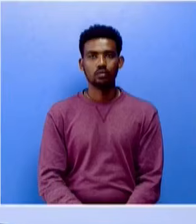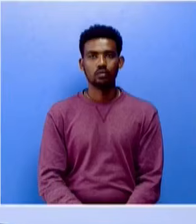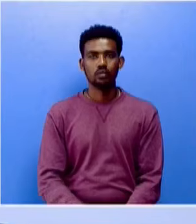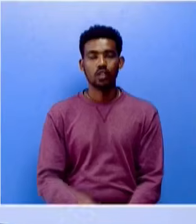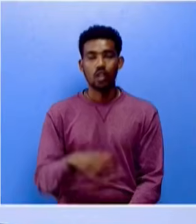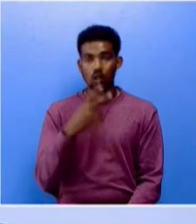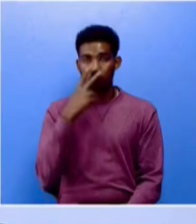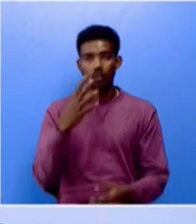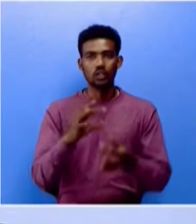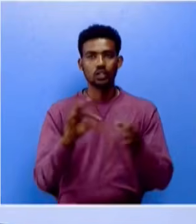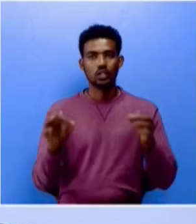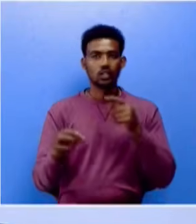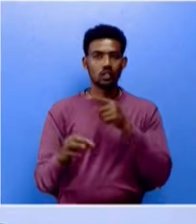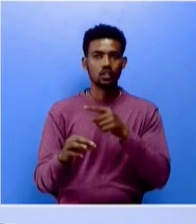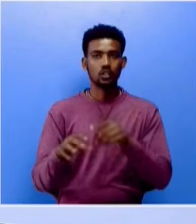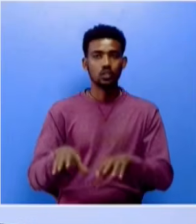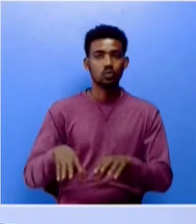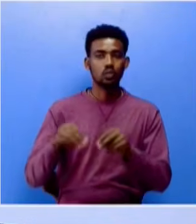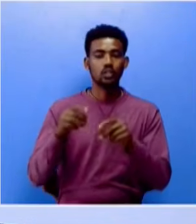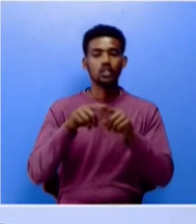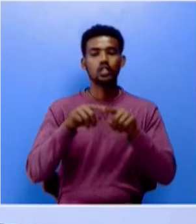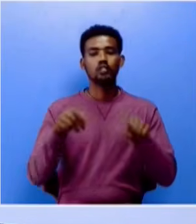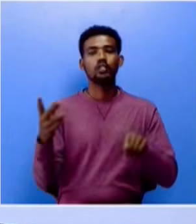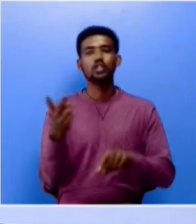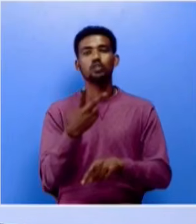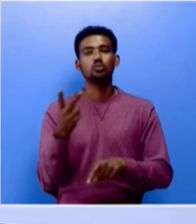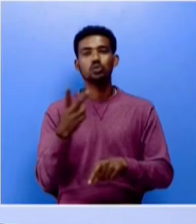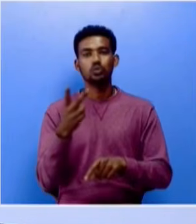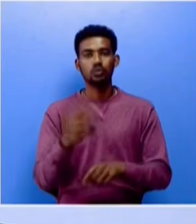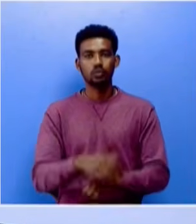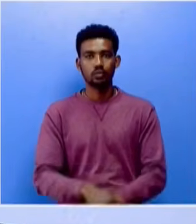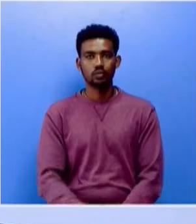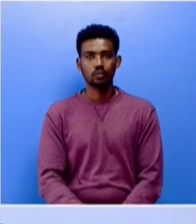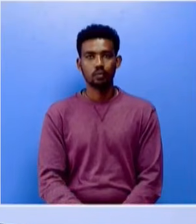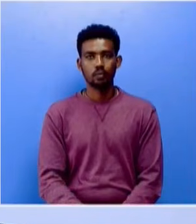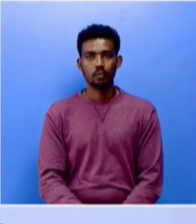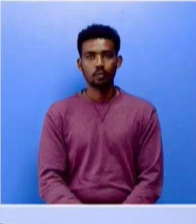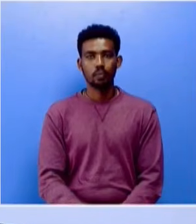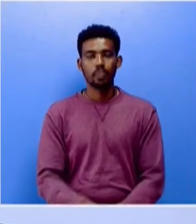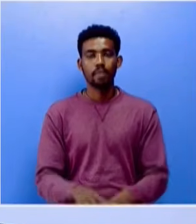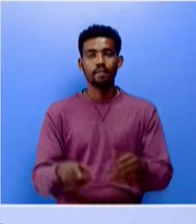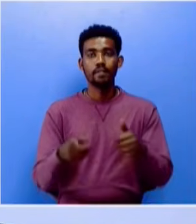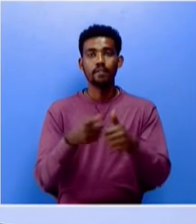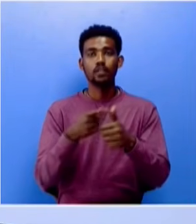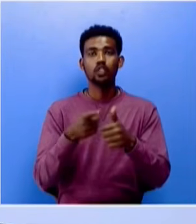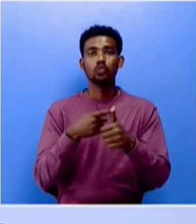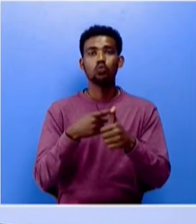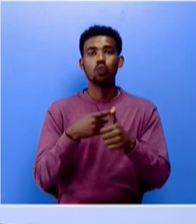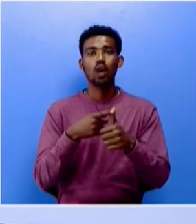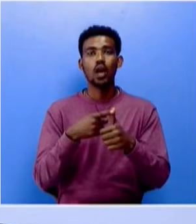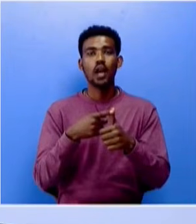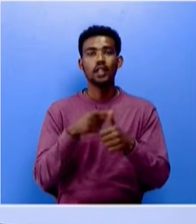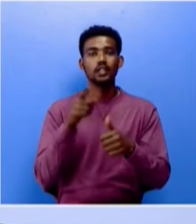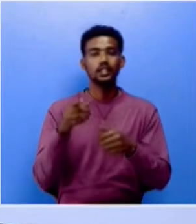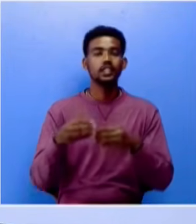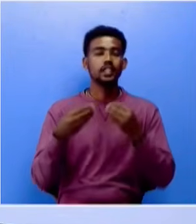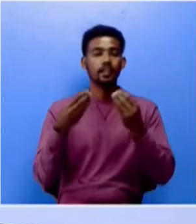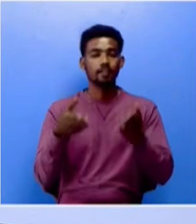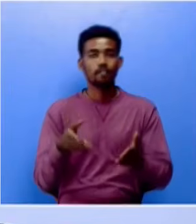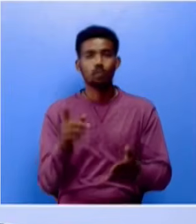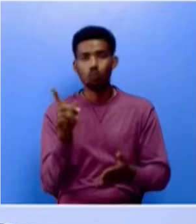Look at the sentence here. Shouldn't, the difference between this concept. Here, this one is just if it is given in